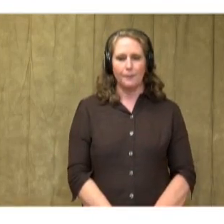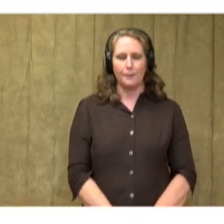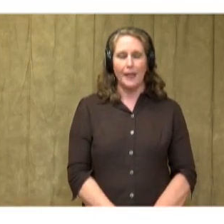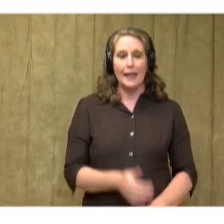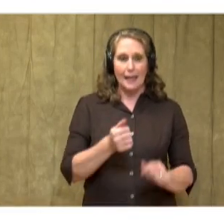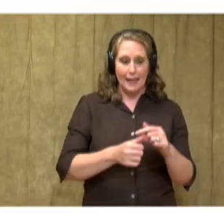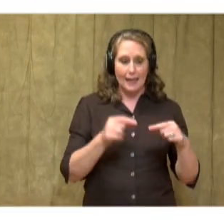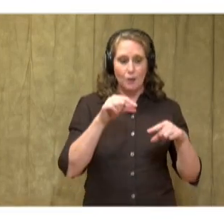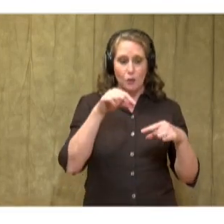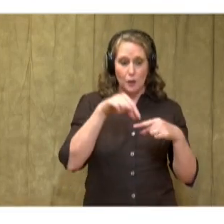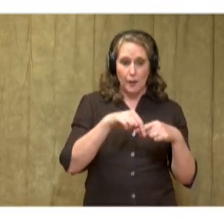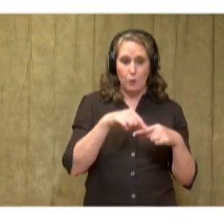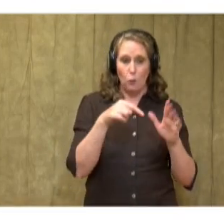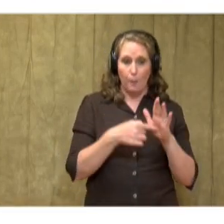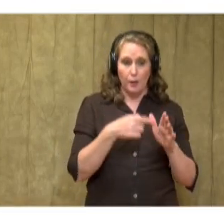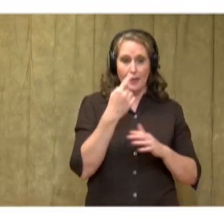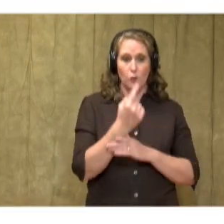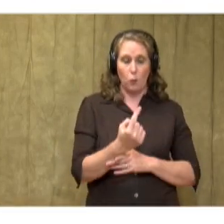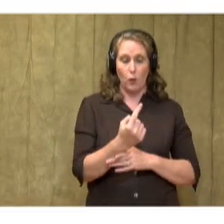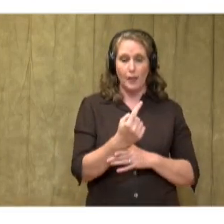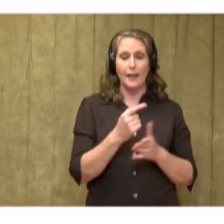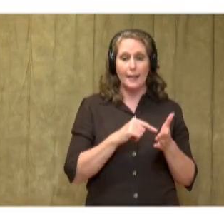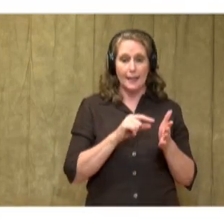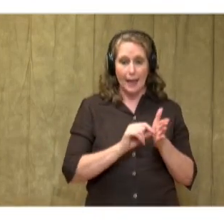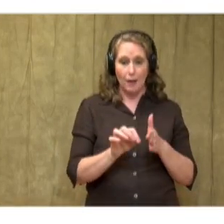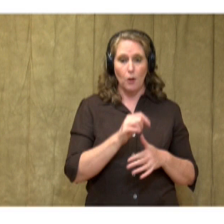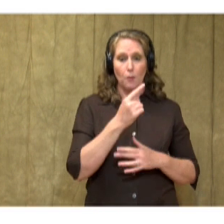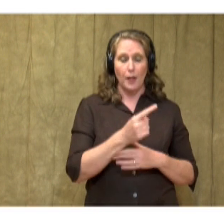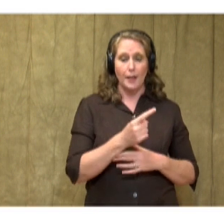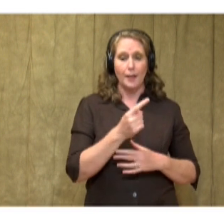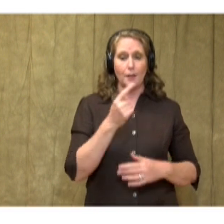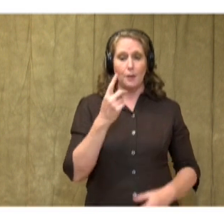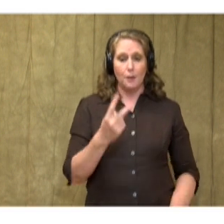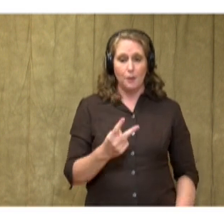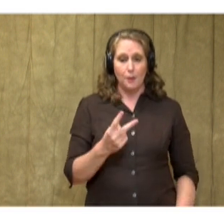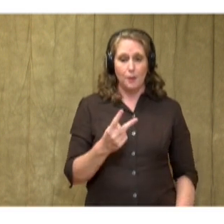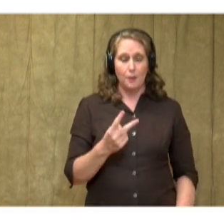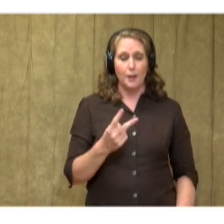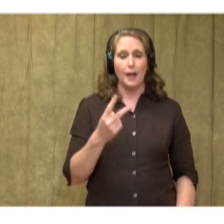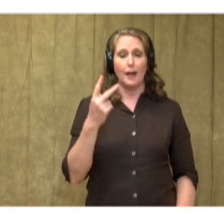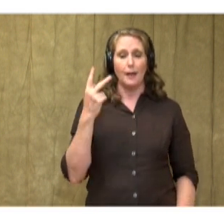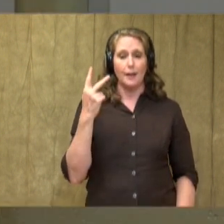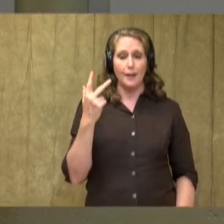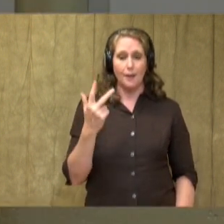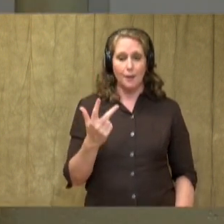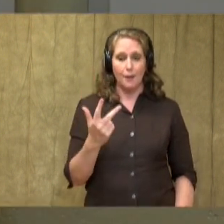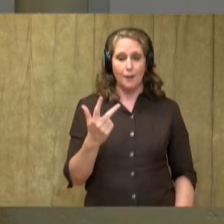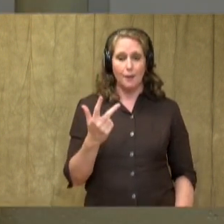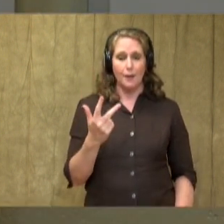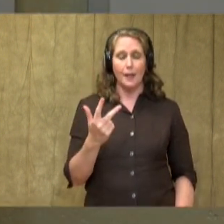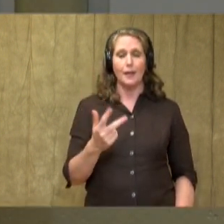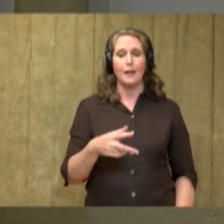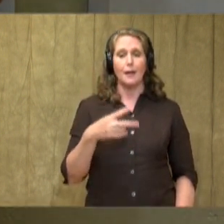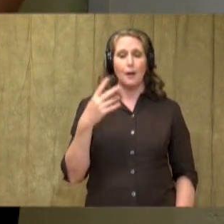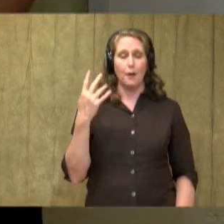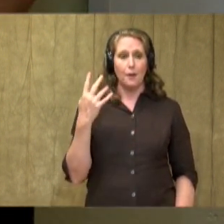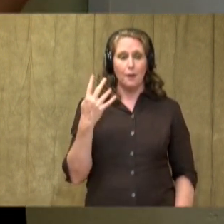Remember, each one stands for 1. Let's count. 1, 2,